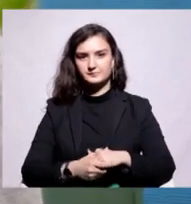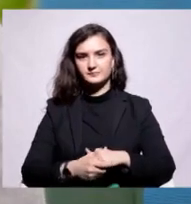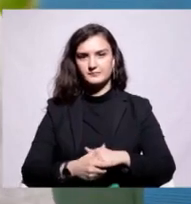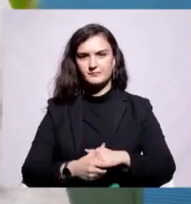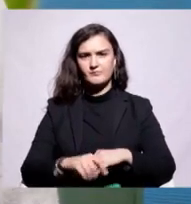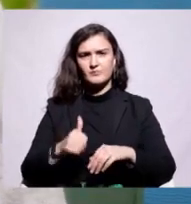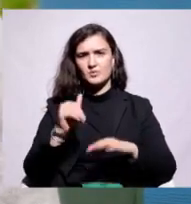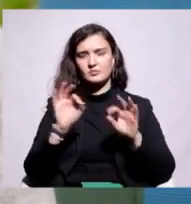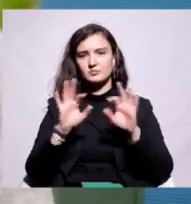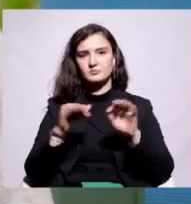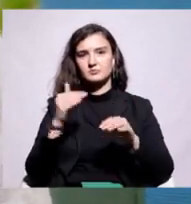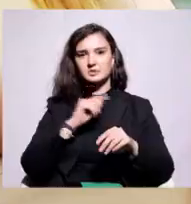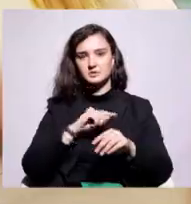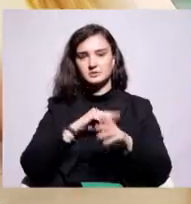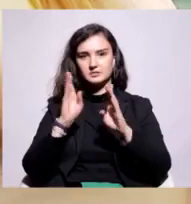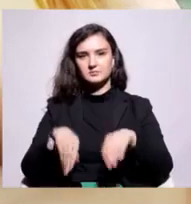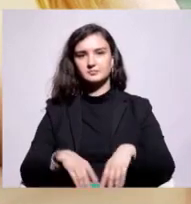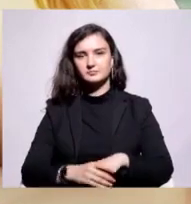would you describe his character?